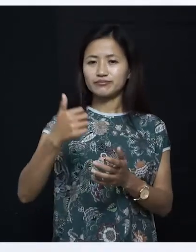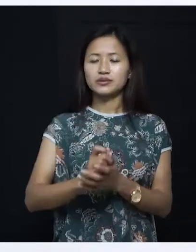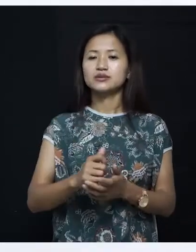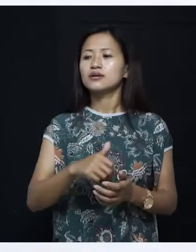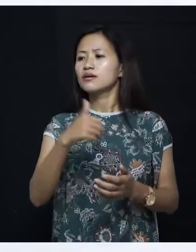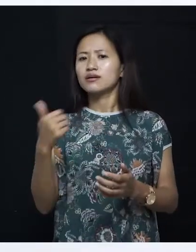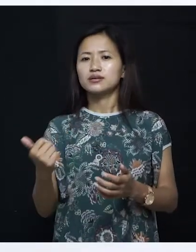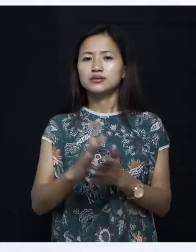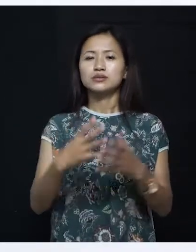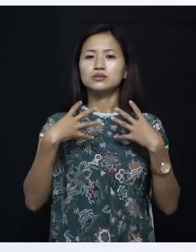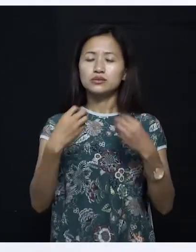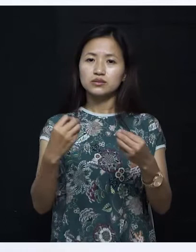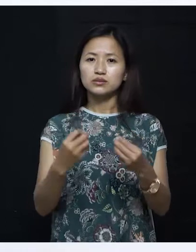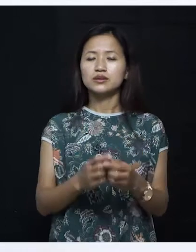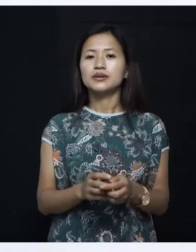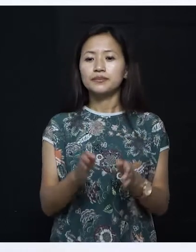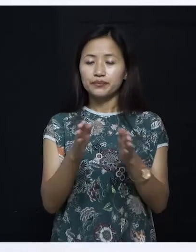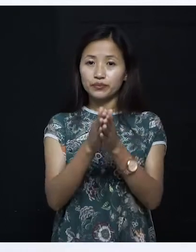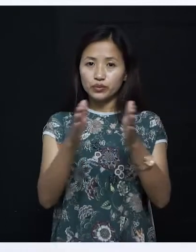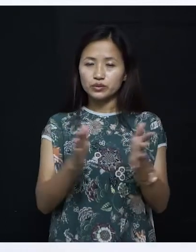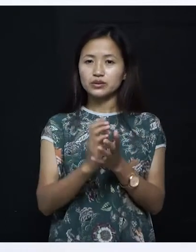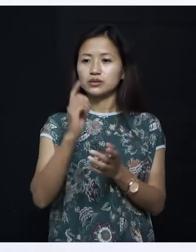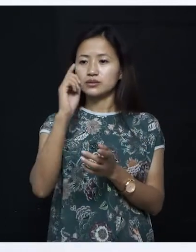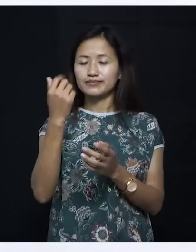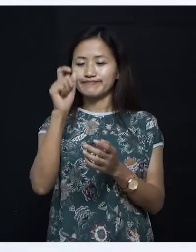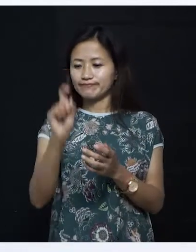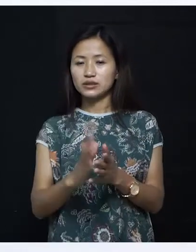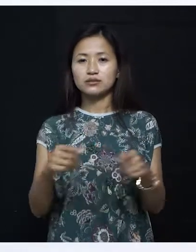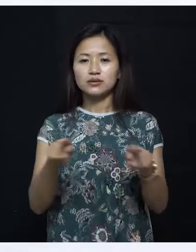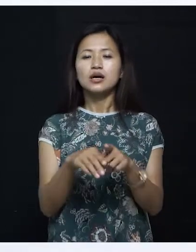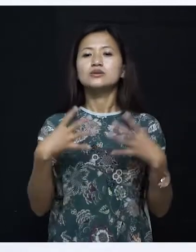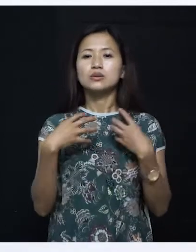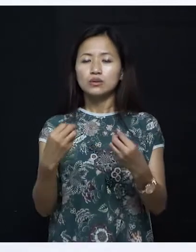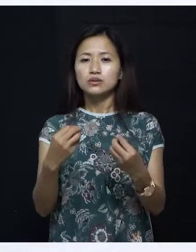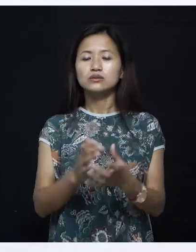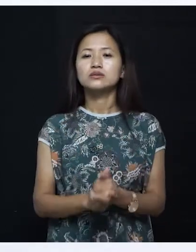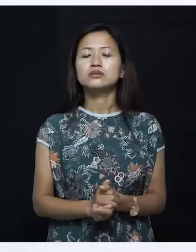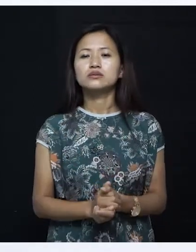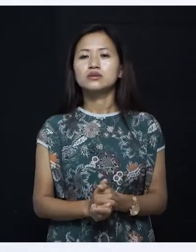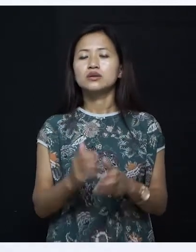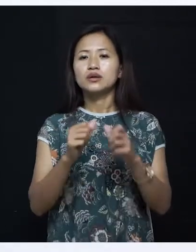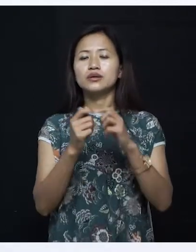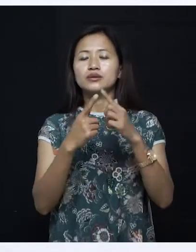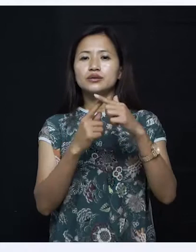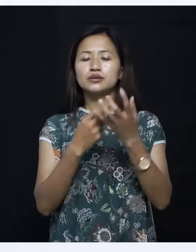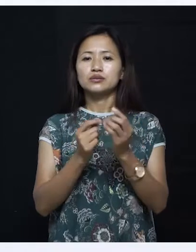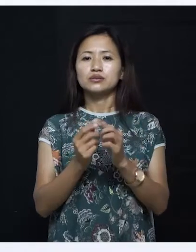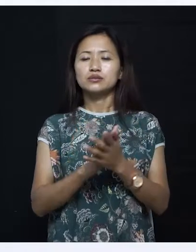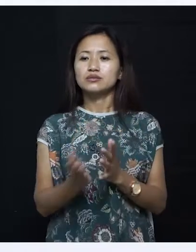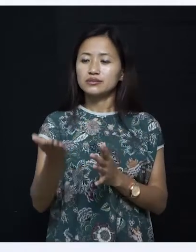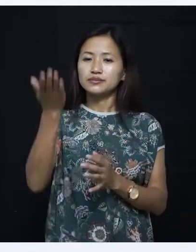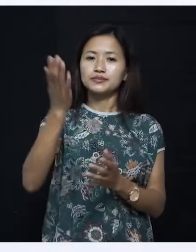that is the difference between need and wants, okay? So automobile industries are